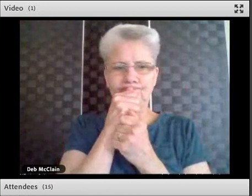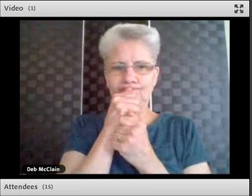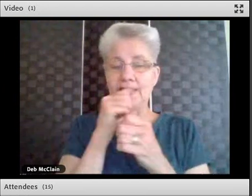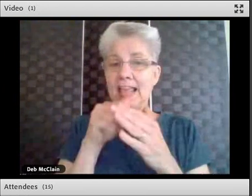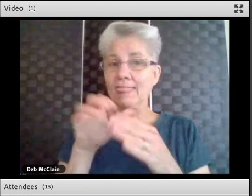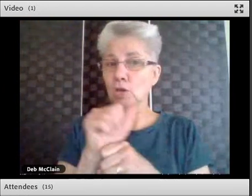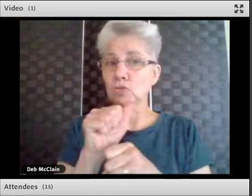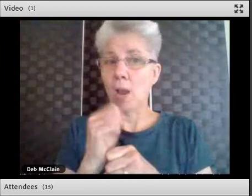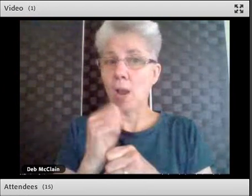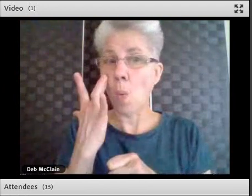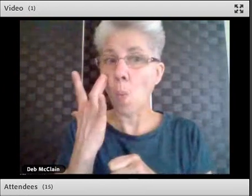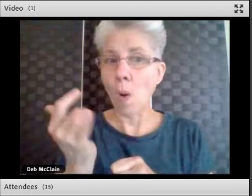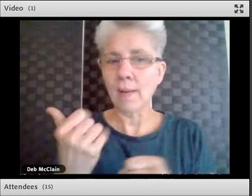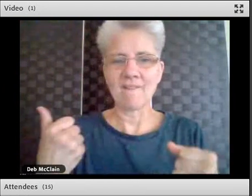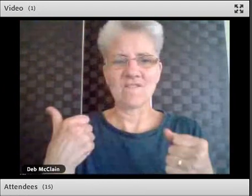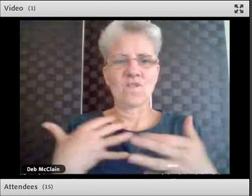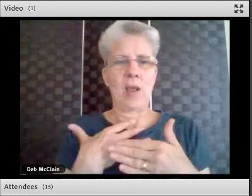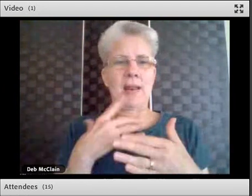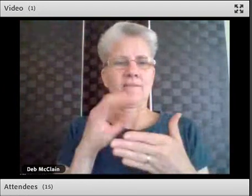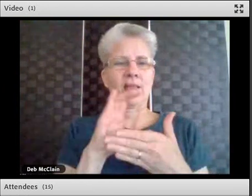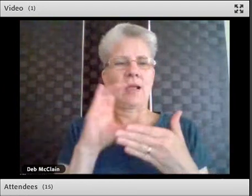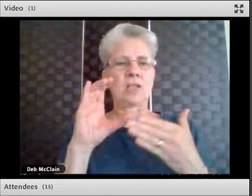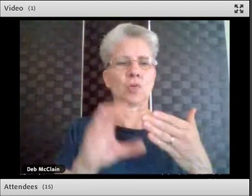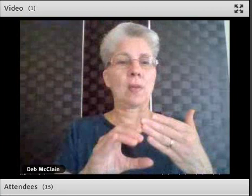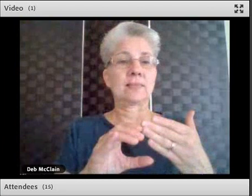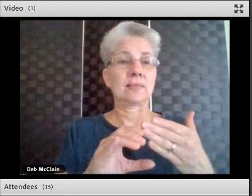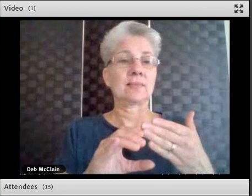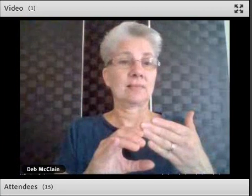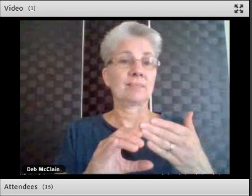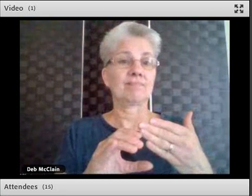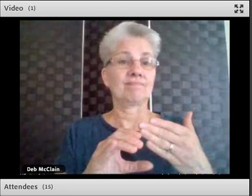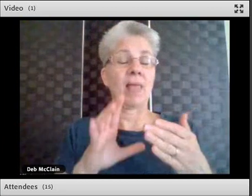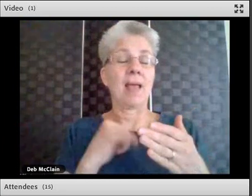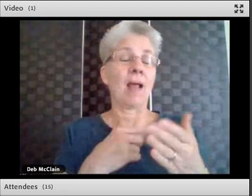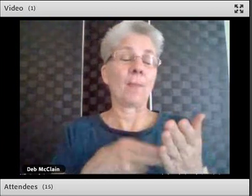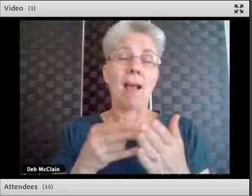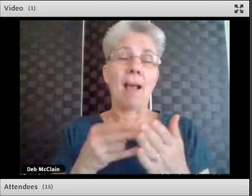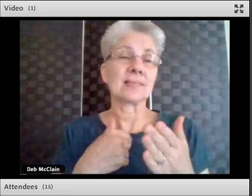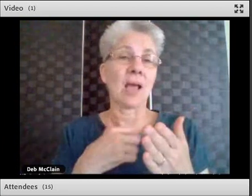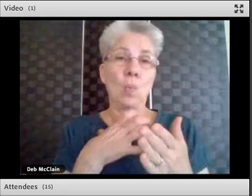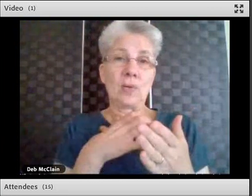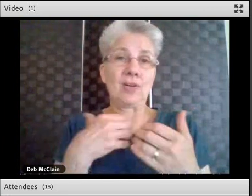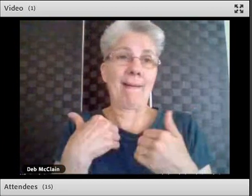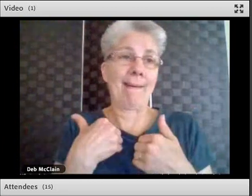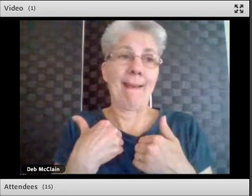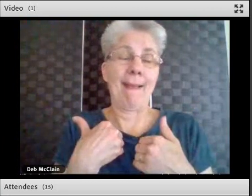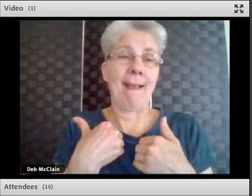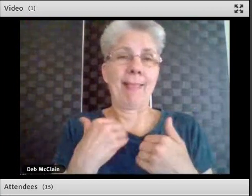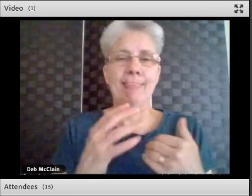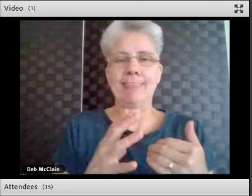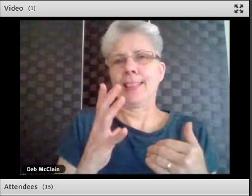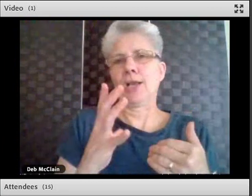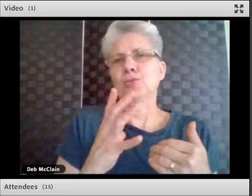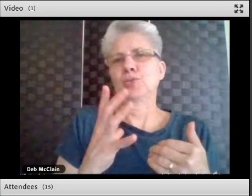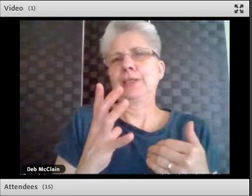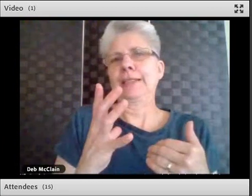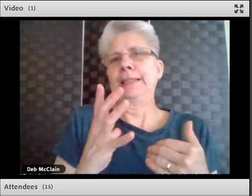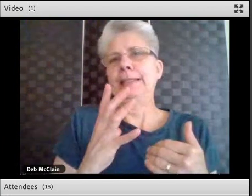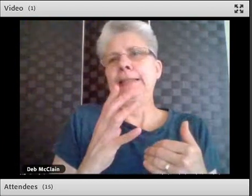their jobs because they're afraid of the consequences of doing so. And I'll be honest, I wish I had the luxury